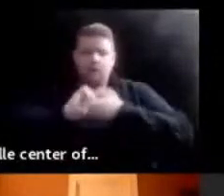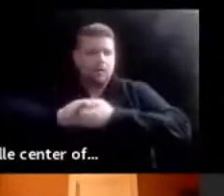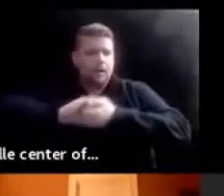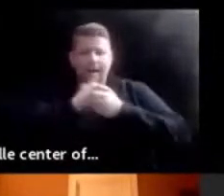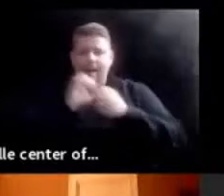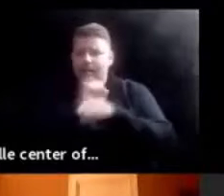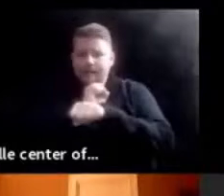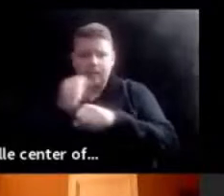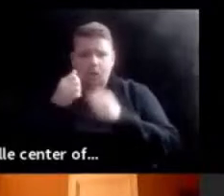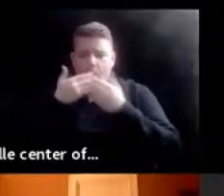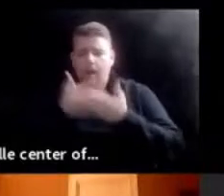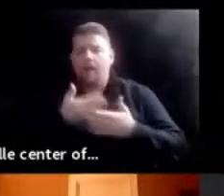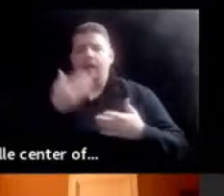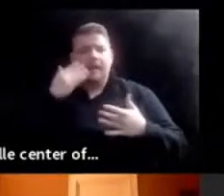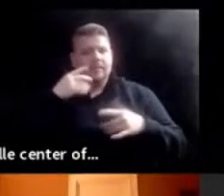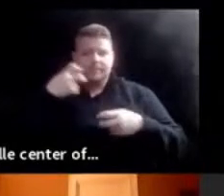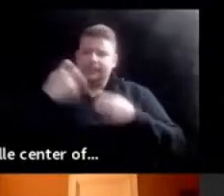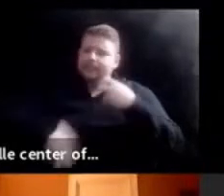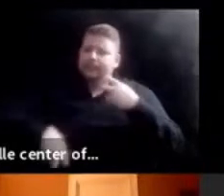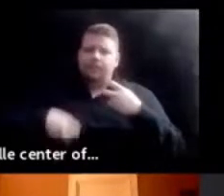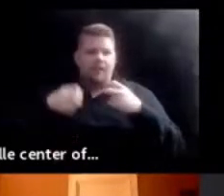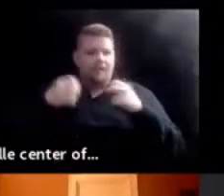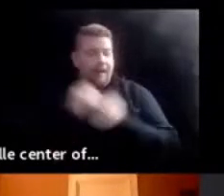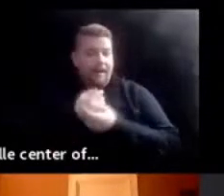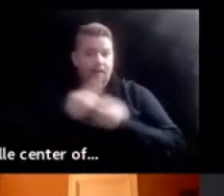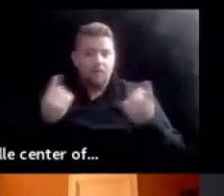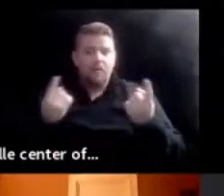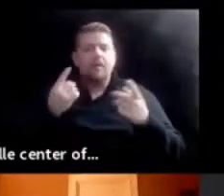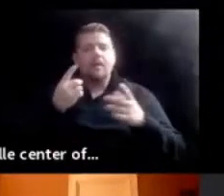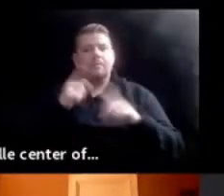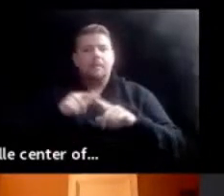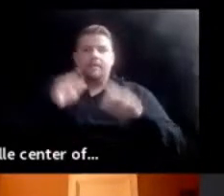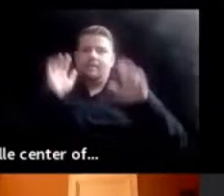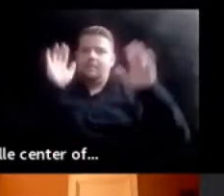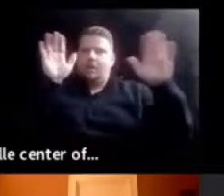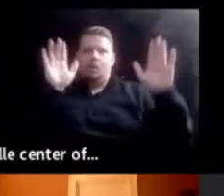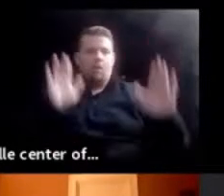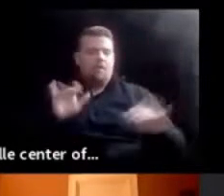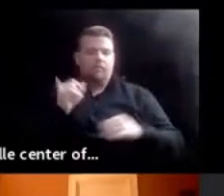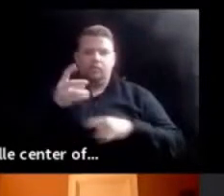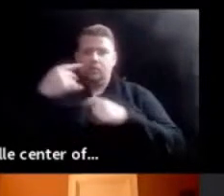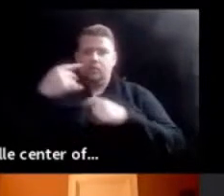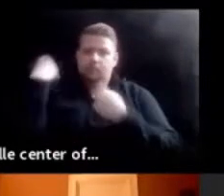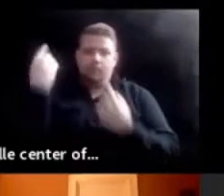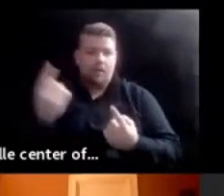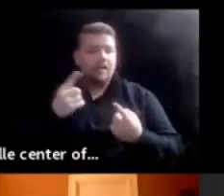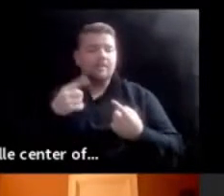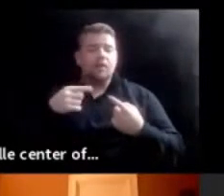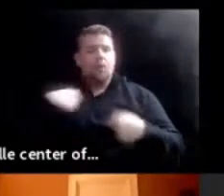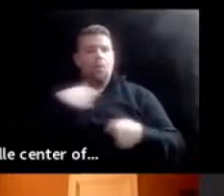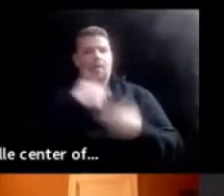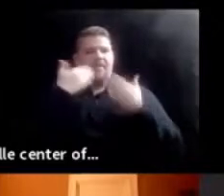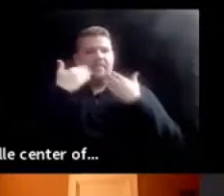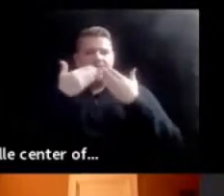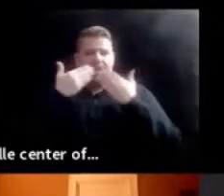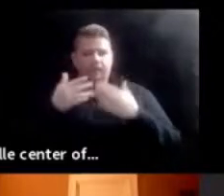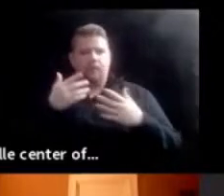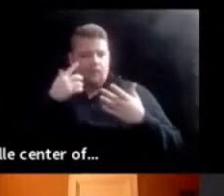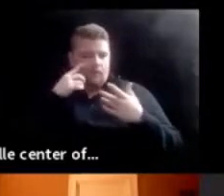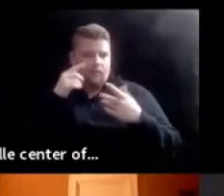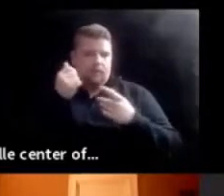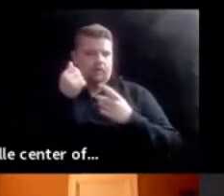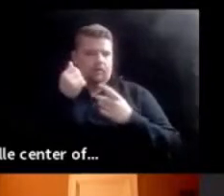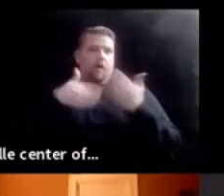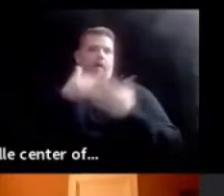it's been very difficult for everybody, but they've done an exemplary job. So we are all grateful and thankful for that.